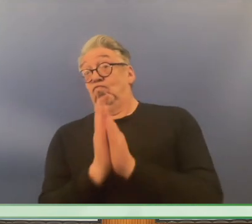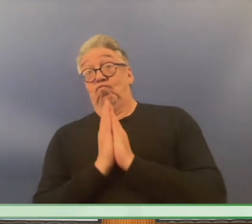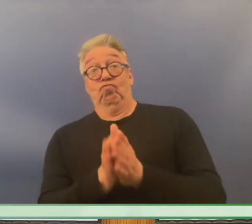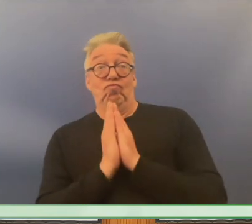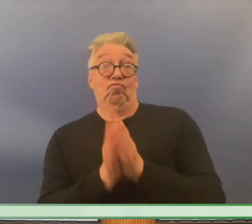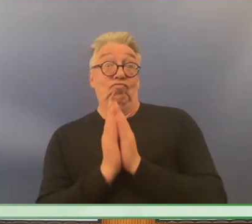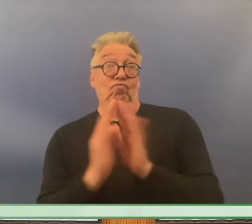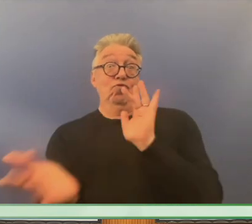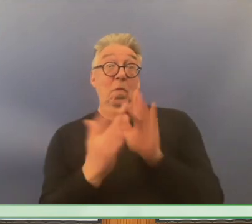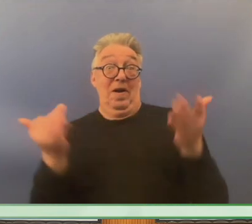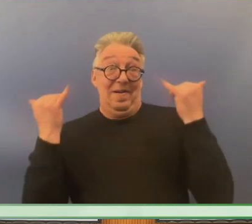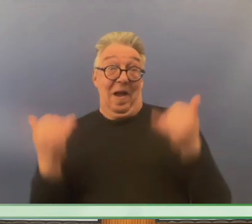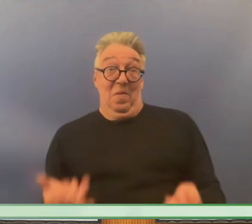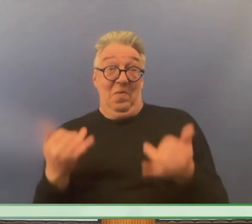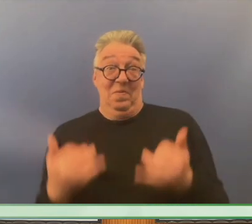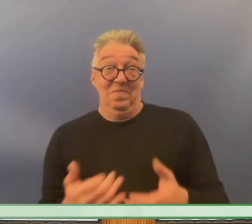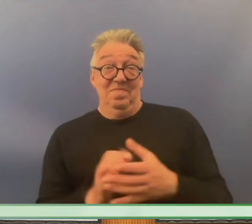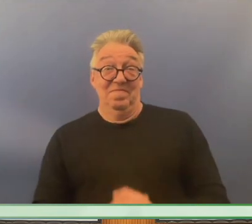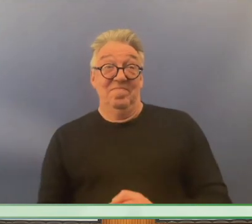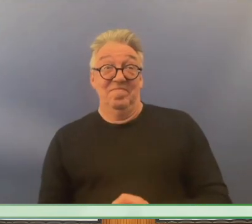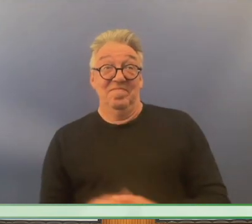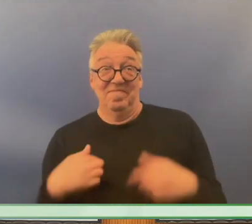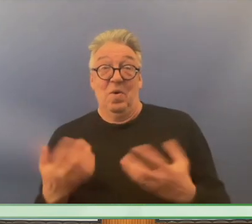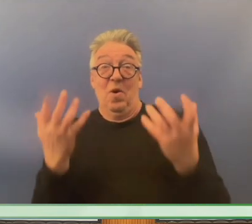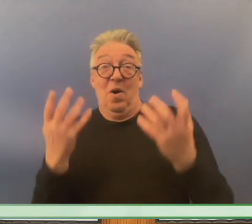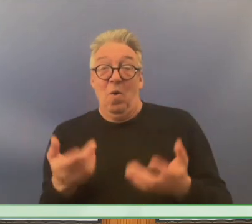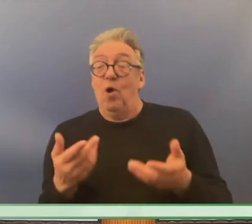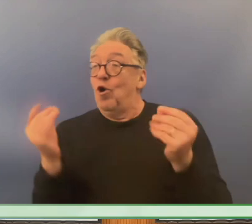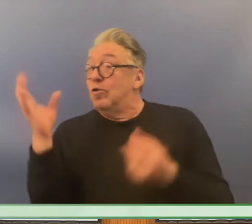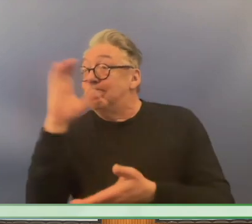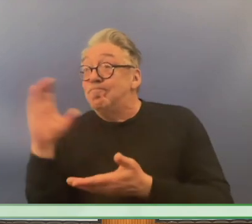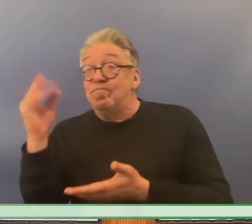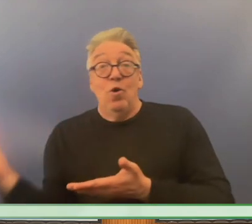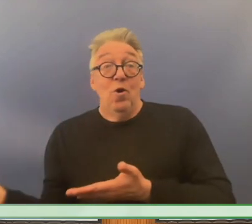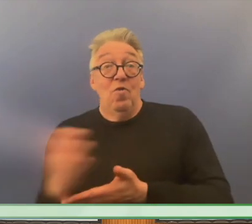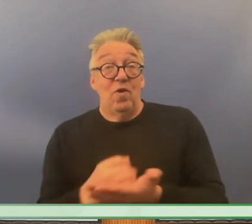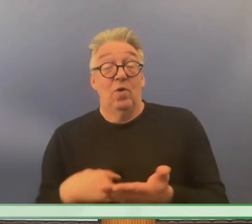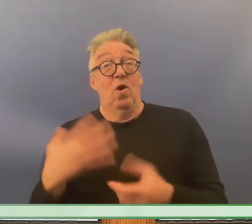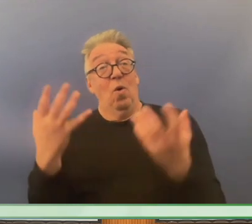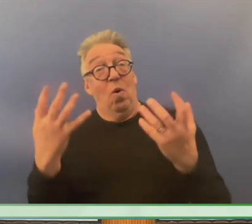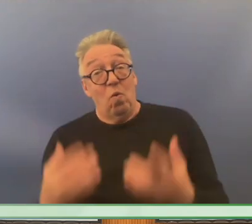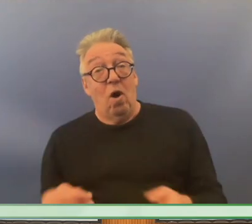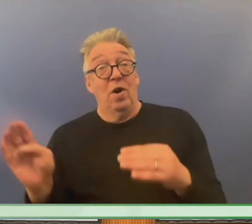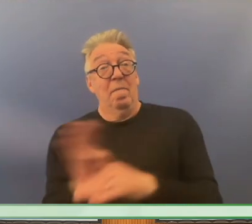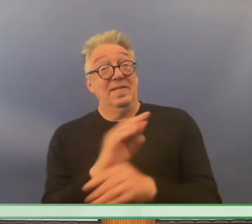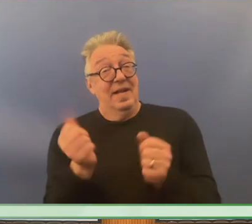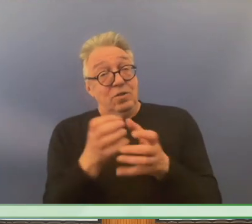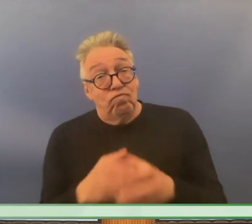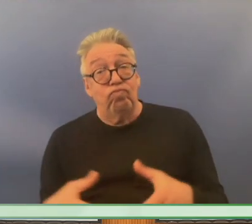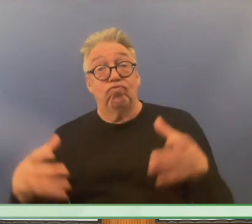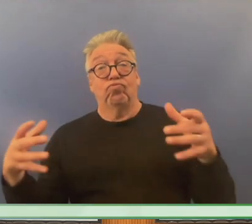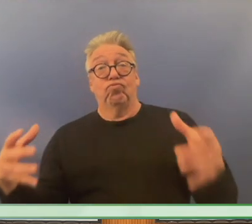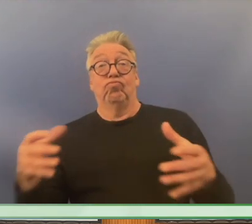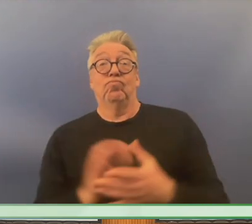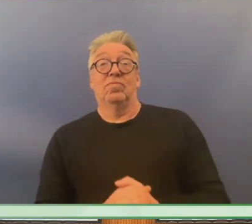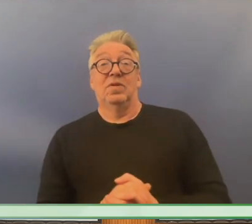now. We want to raise funds and we want to grow the business. And basically we have two